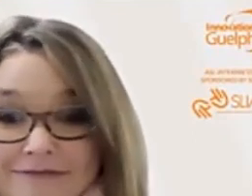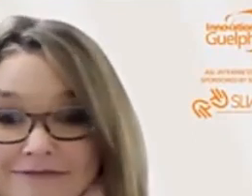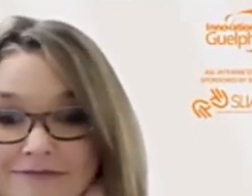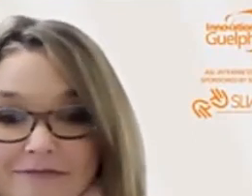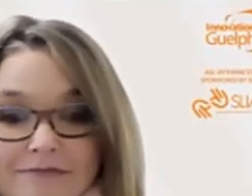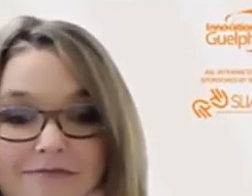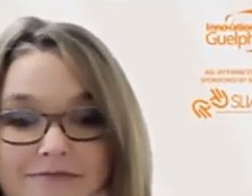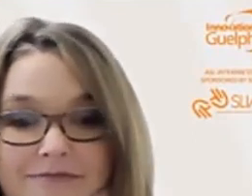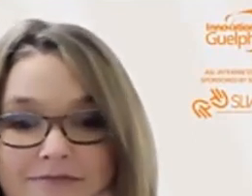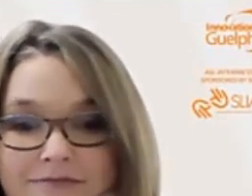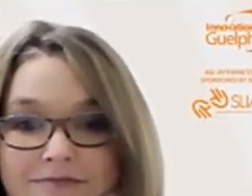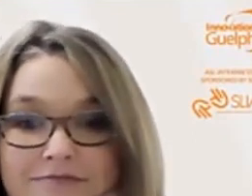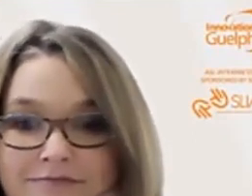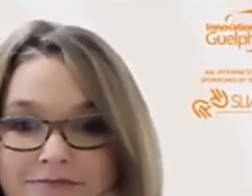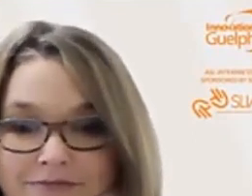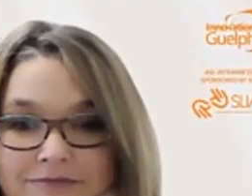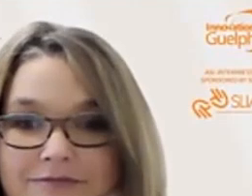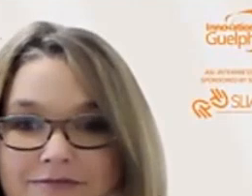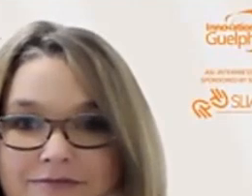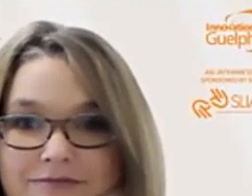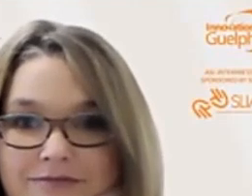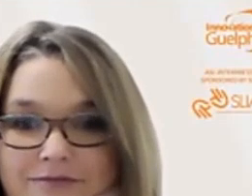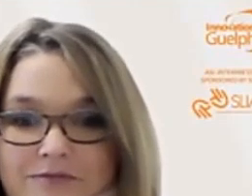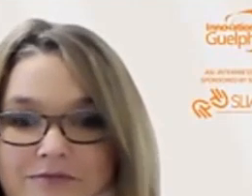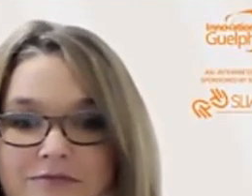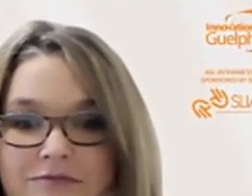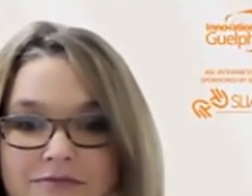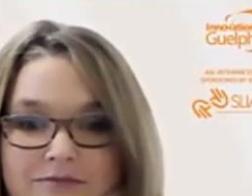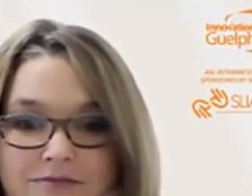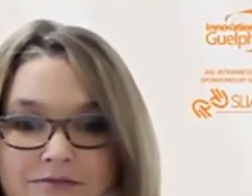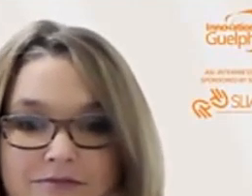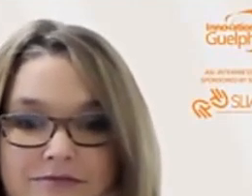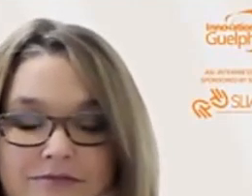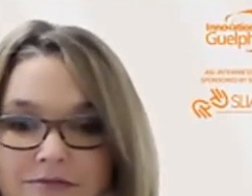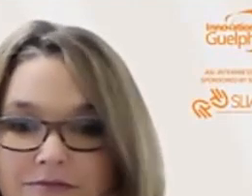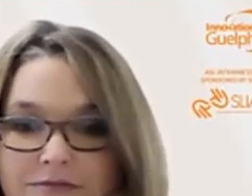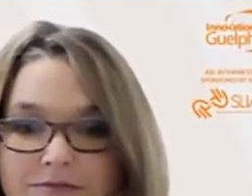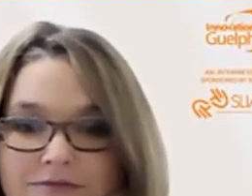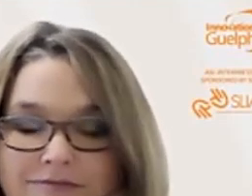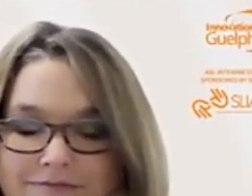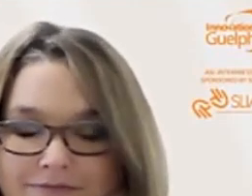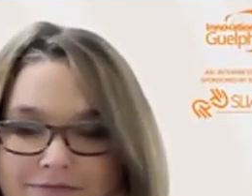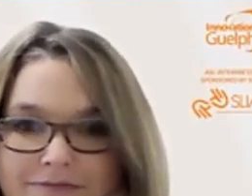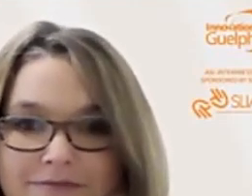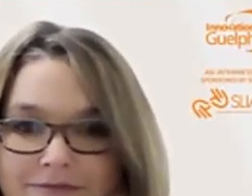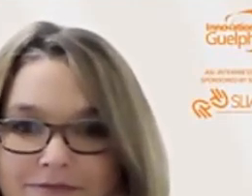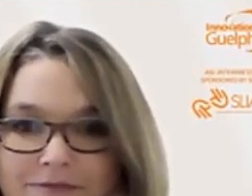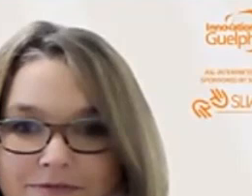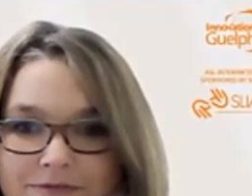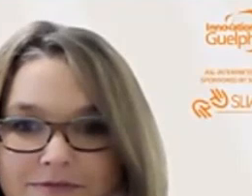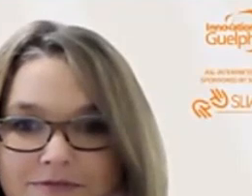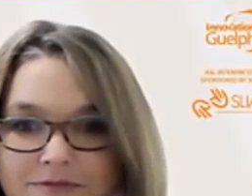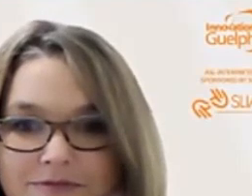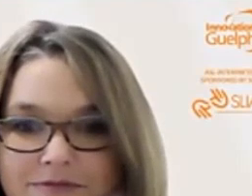It's amazing what you can get done when you're not looking at your email first. You're not looking at your phone first, but you're